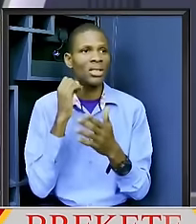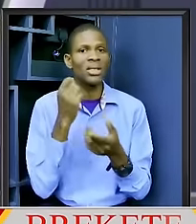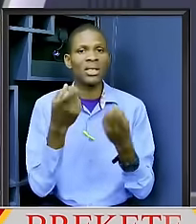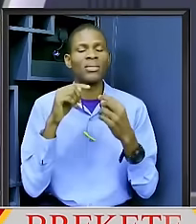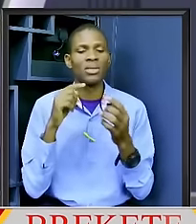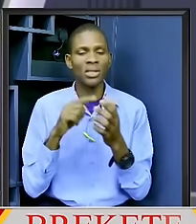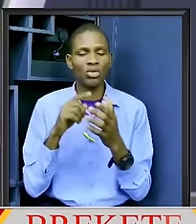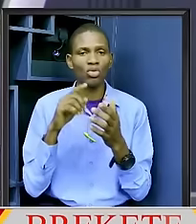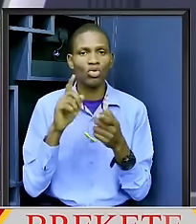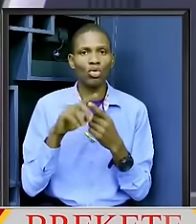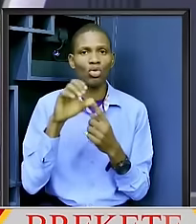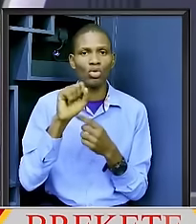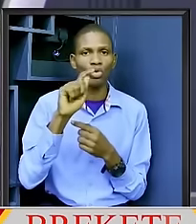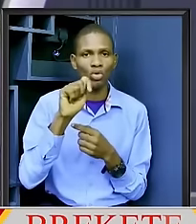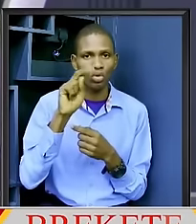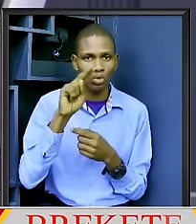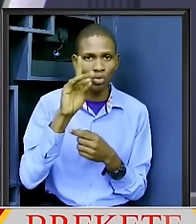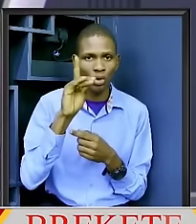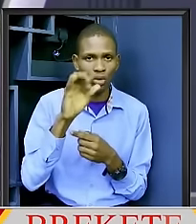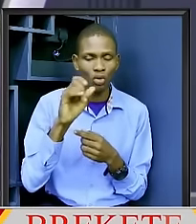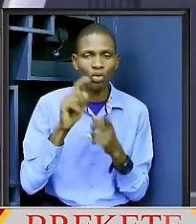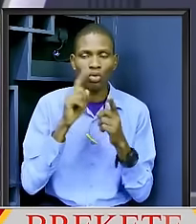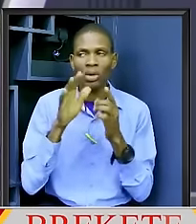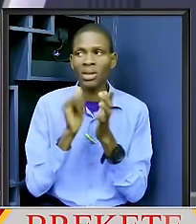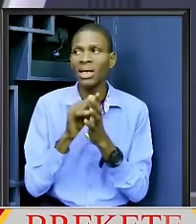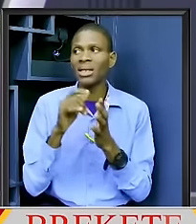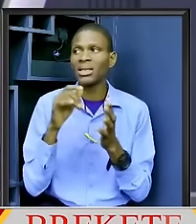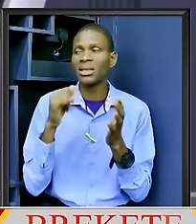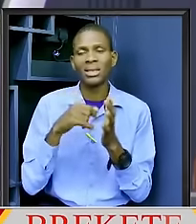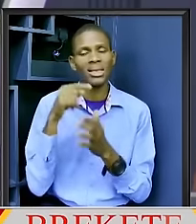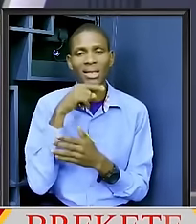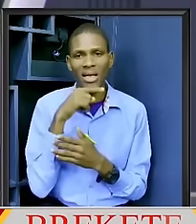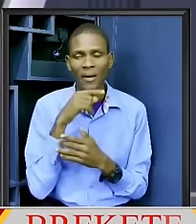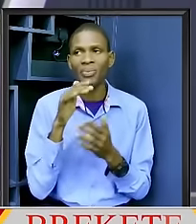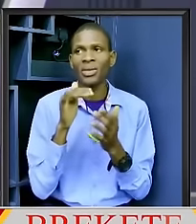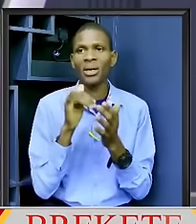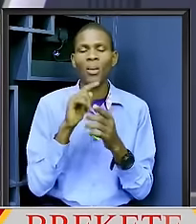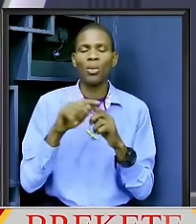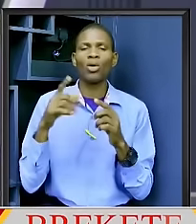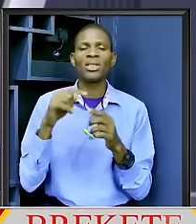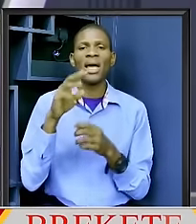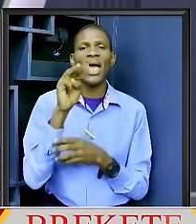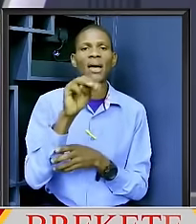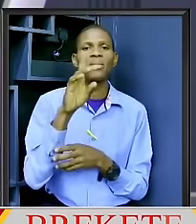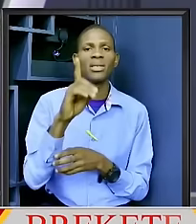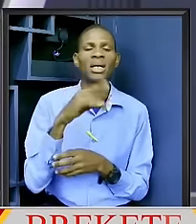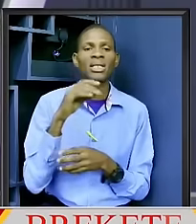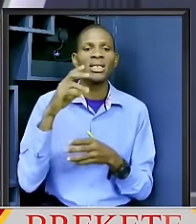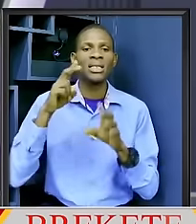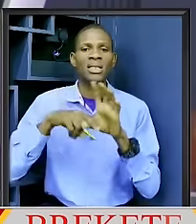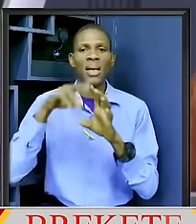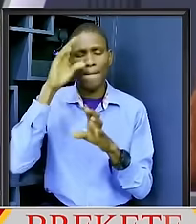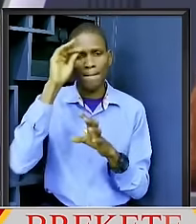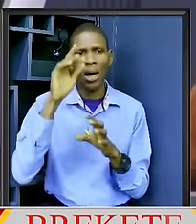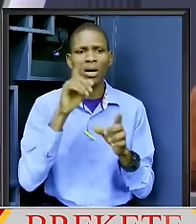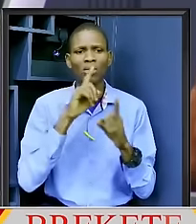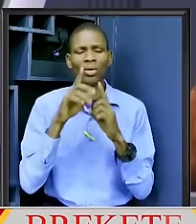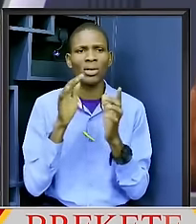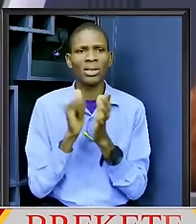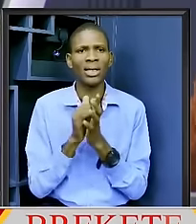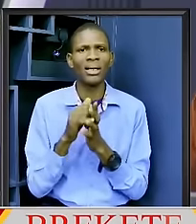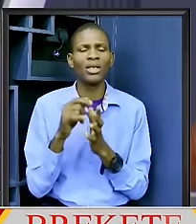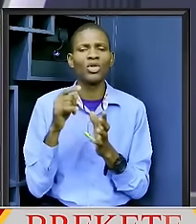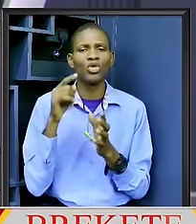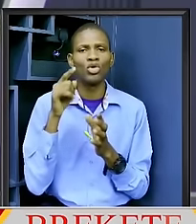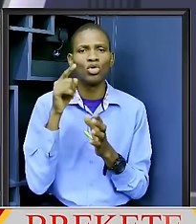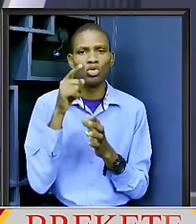early morning to talk, say, no be yes. So the matter be. But the people, yes. This MD and the chairman been talk, say,